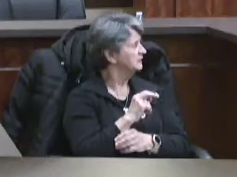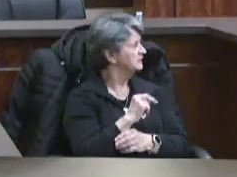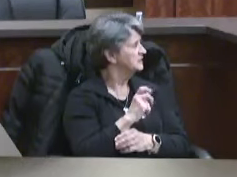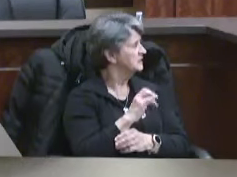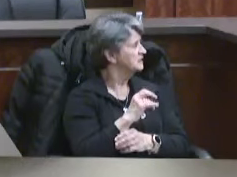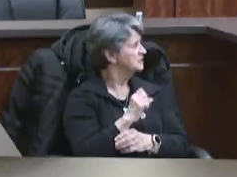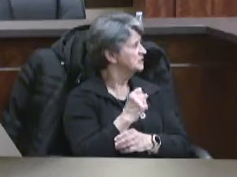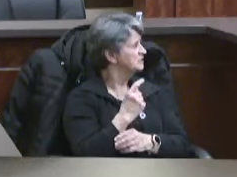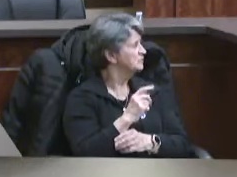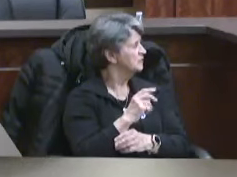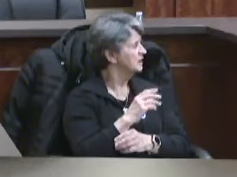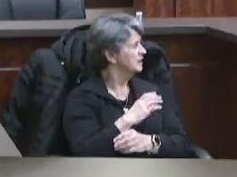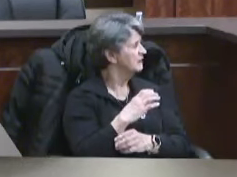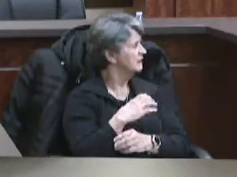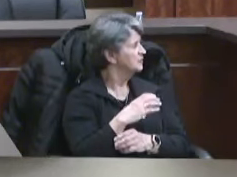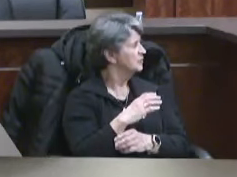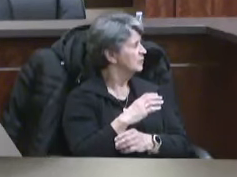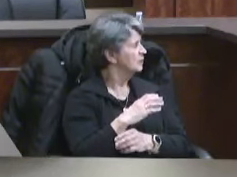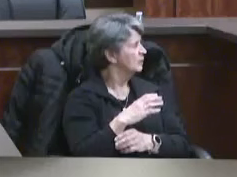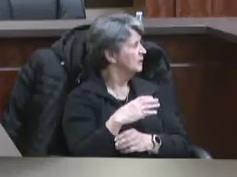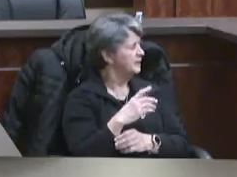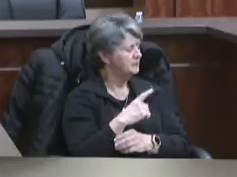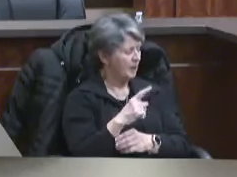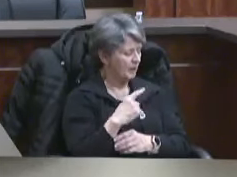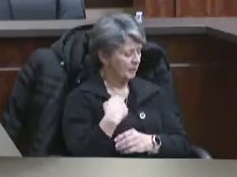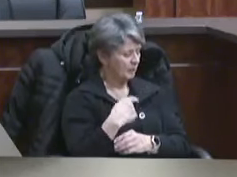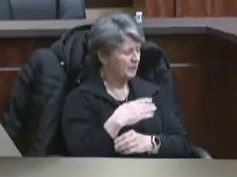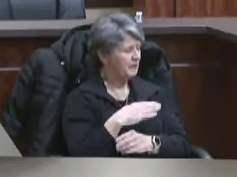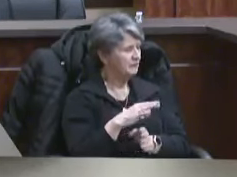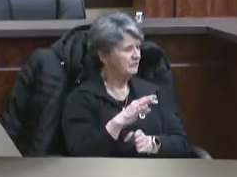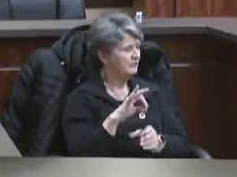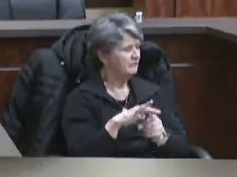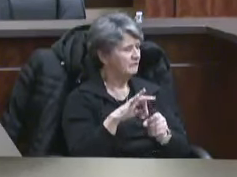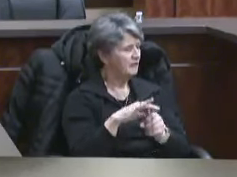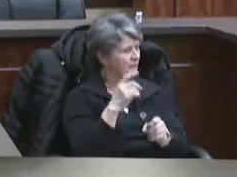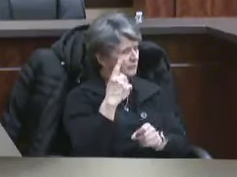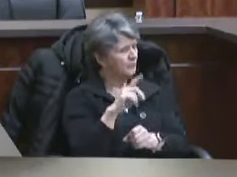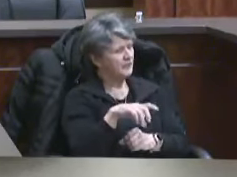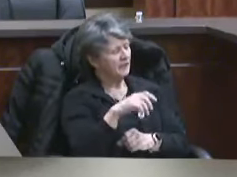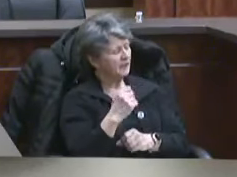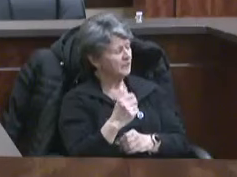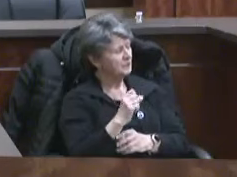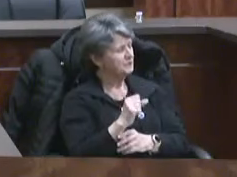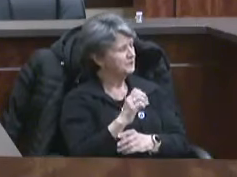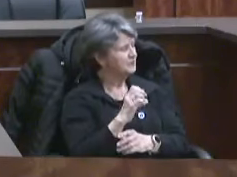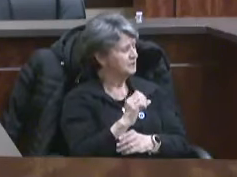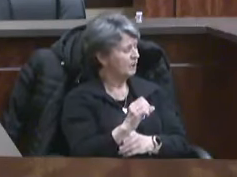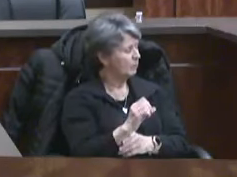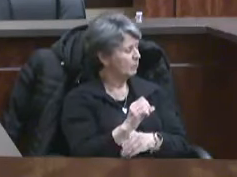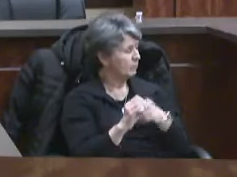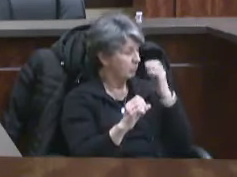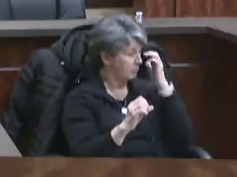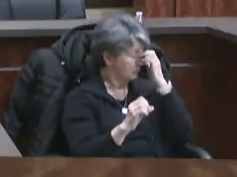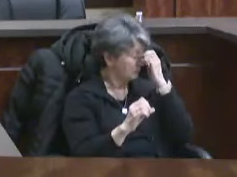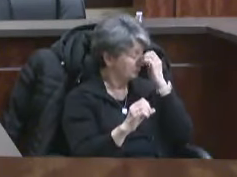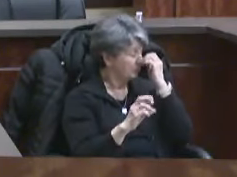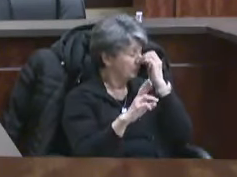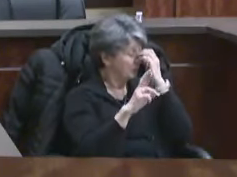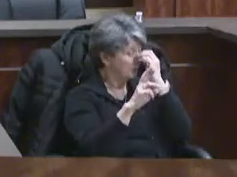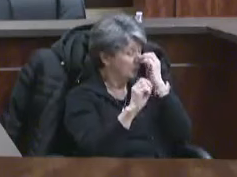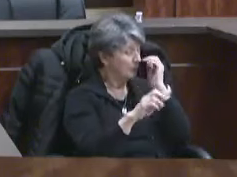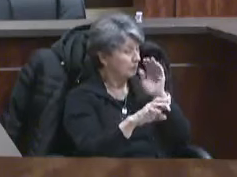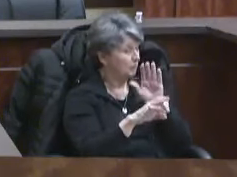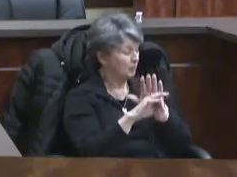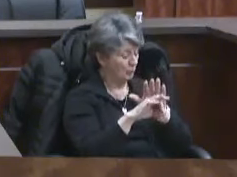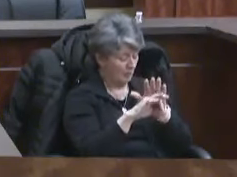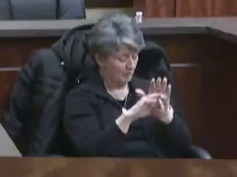committees, but we didn't take the vote for the other reappointments. As the mayor read off, the reappointment of Craig Frederick to the